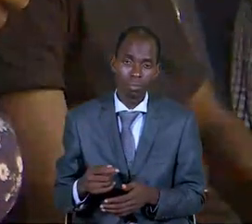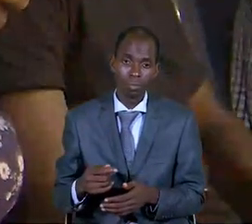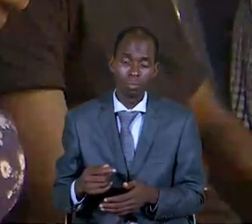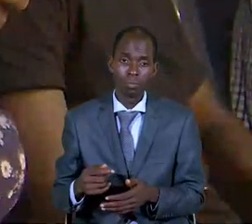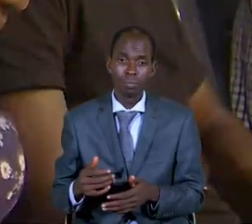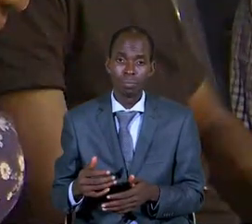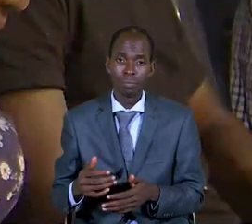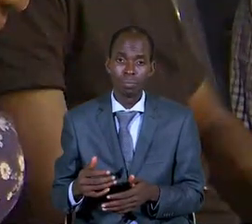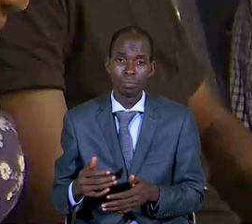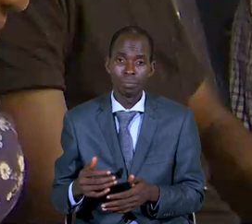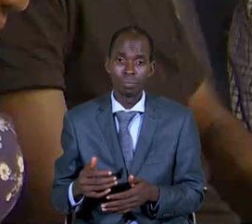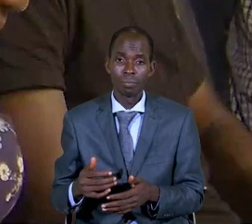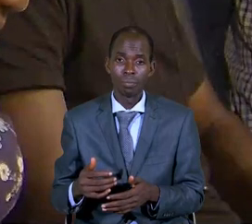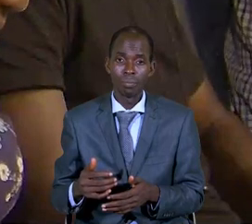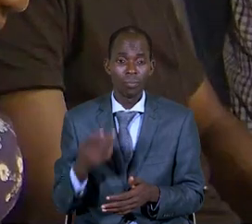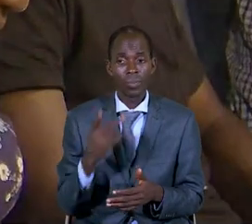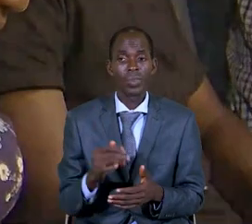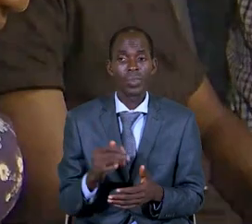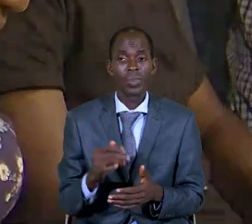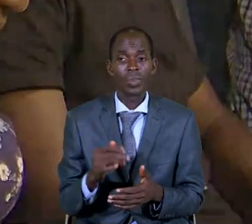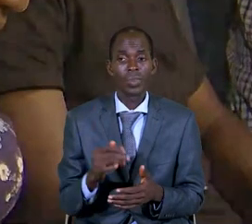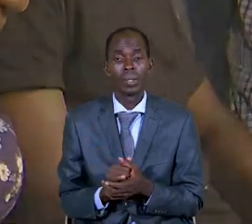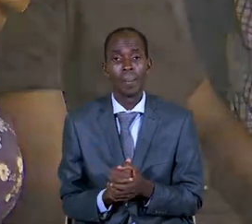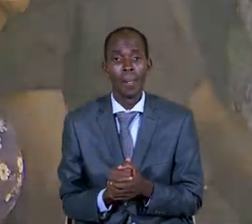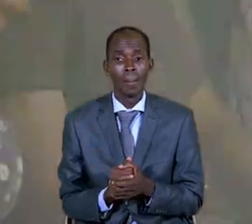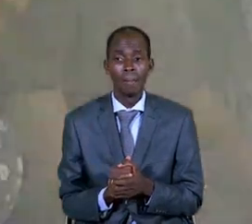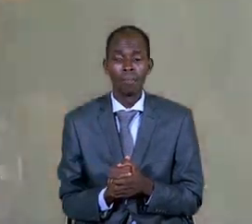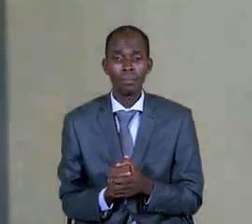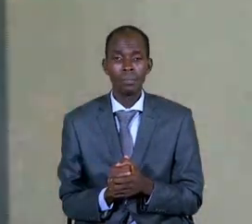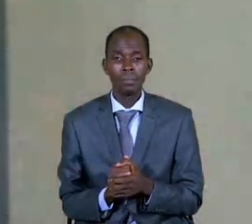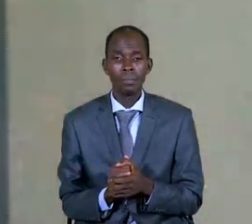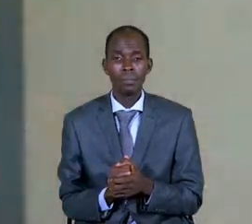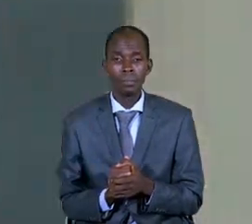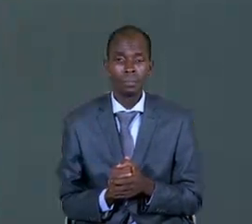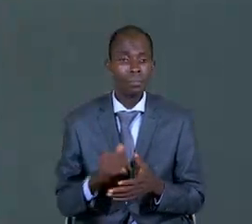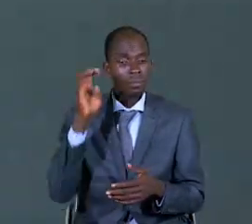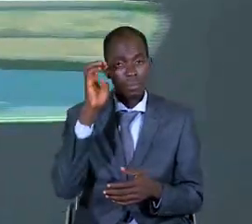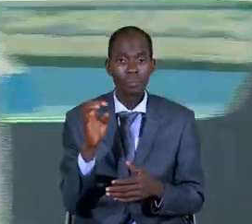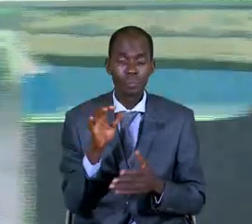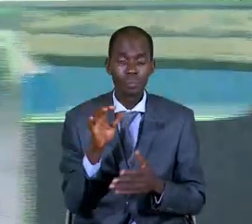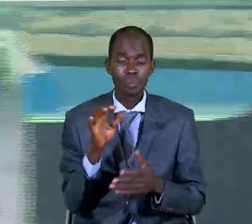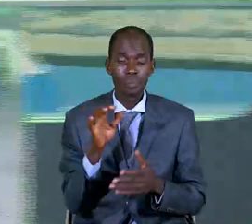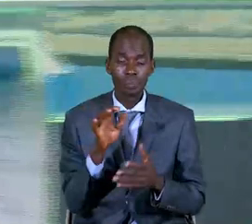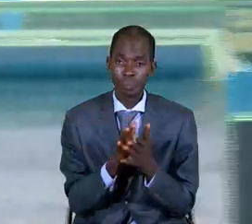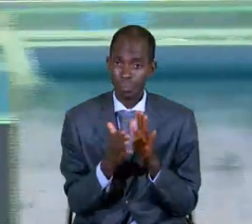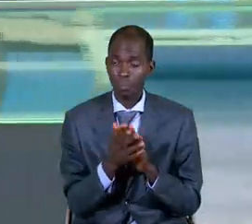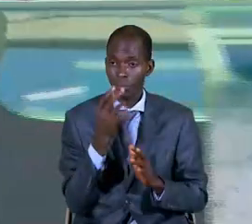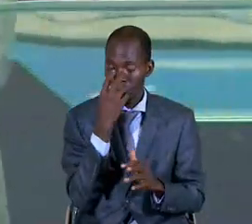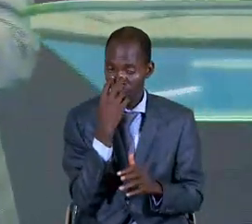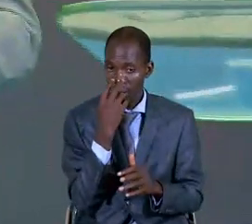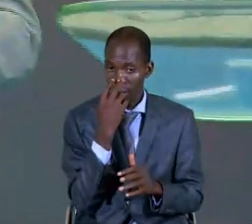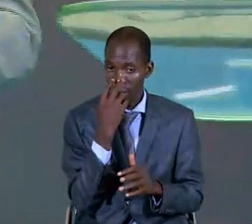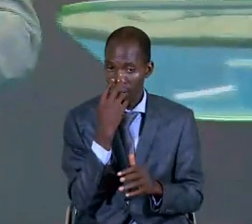end. If he remains blind, he'll eventually be